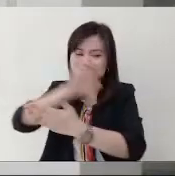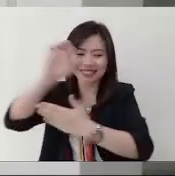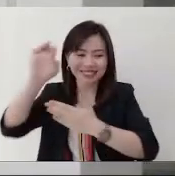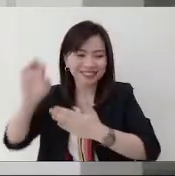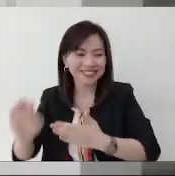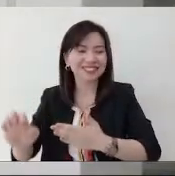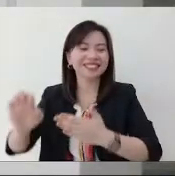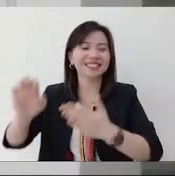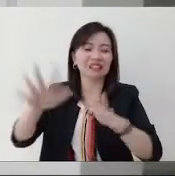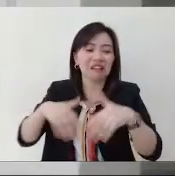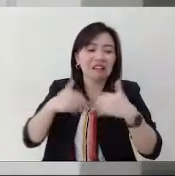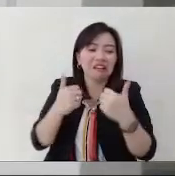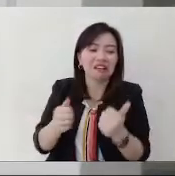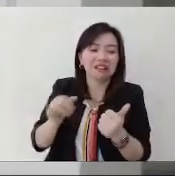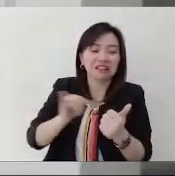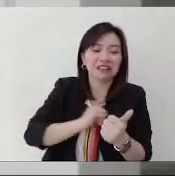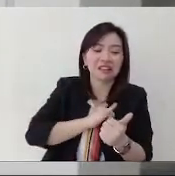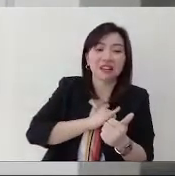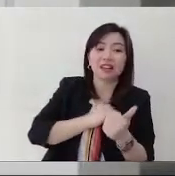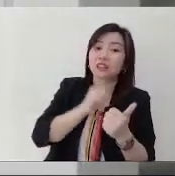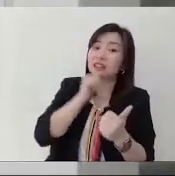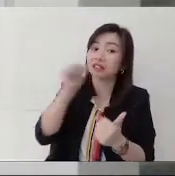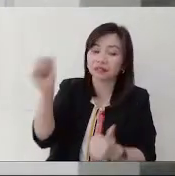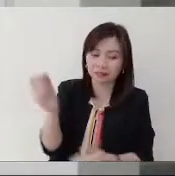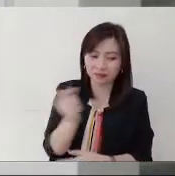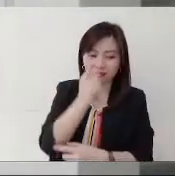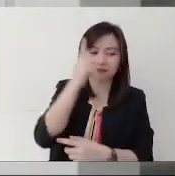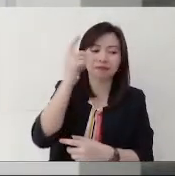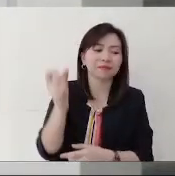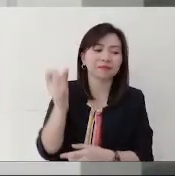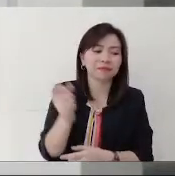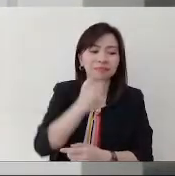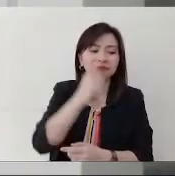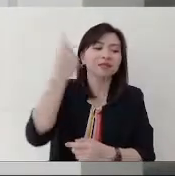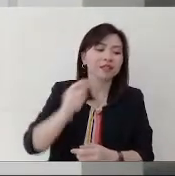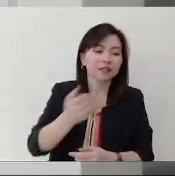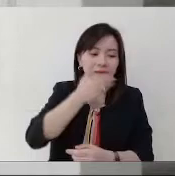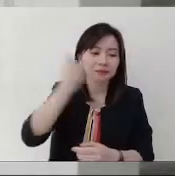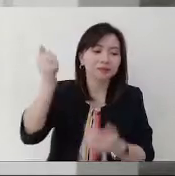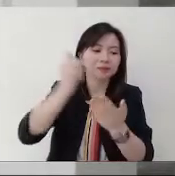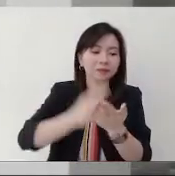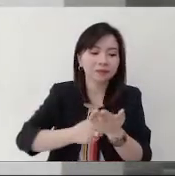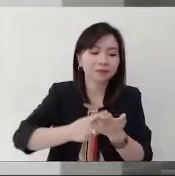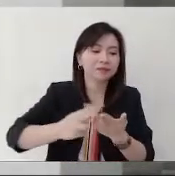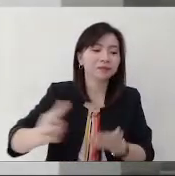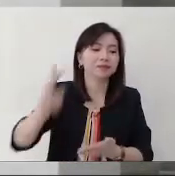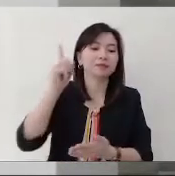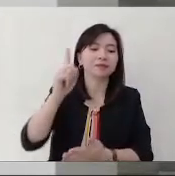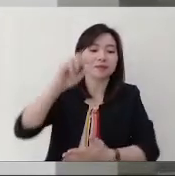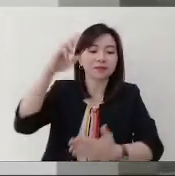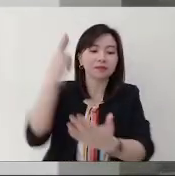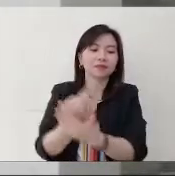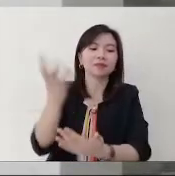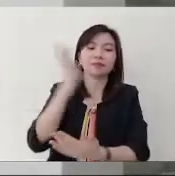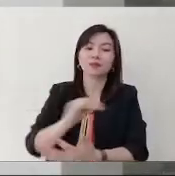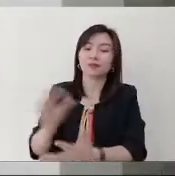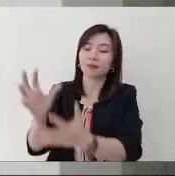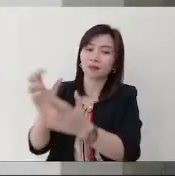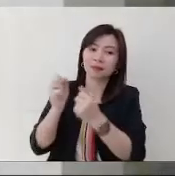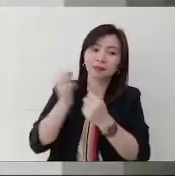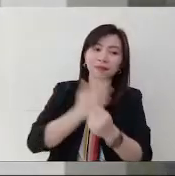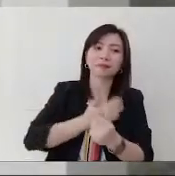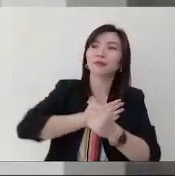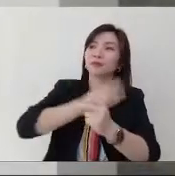the end. How could I comprehend the most holy one who'd reach